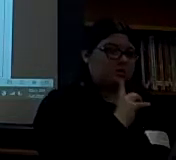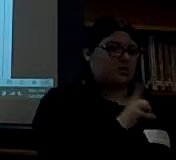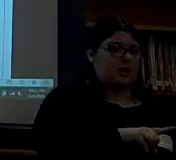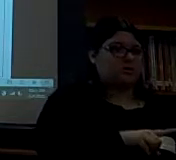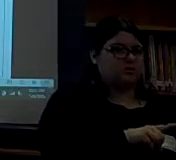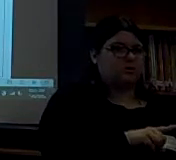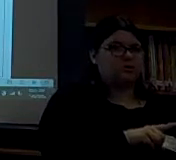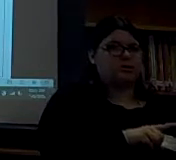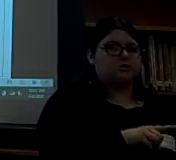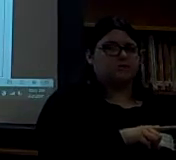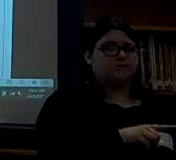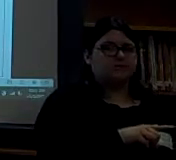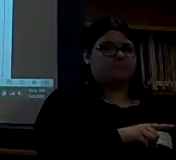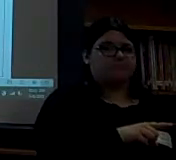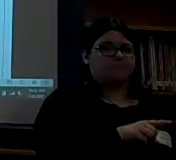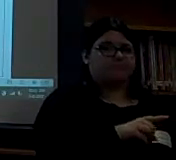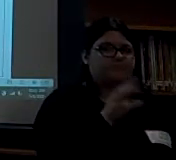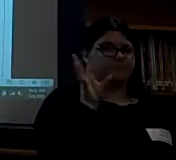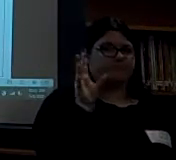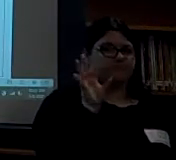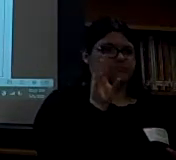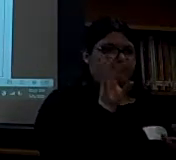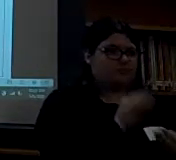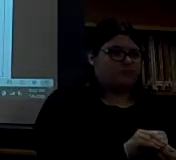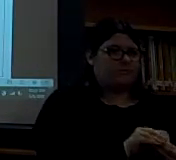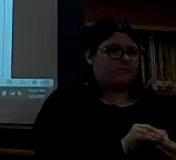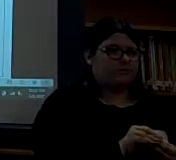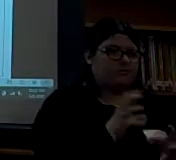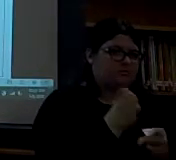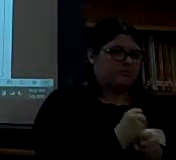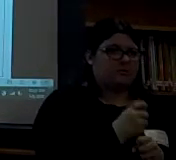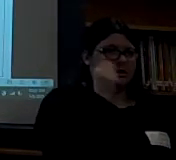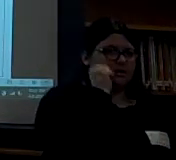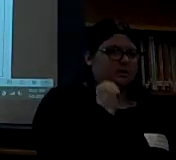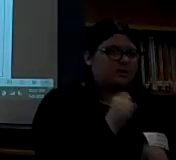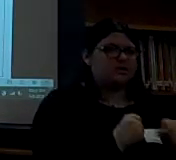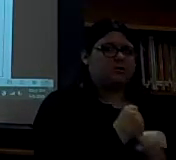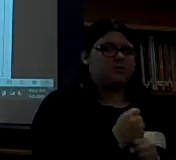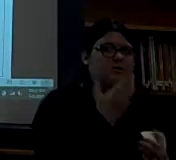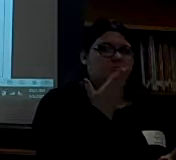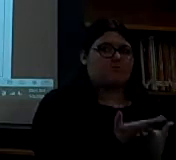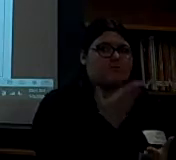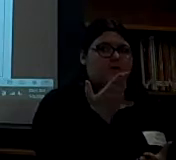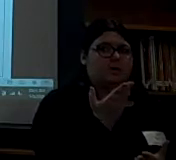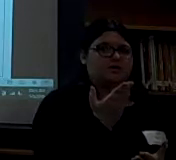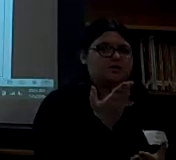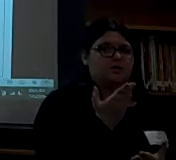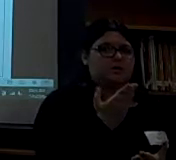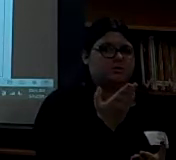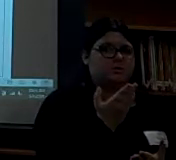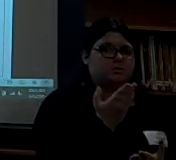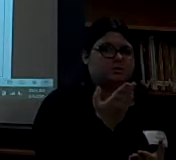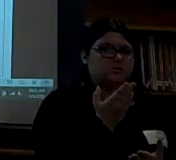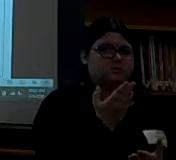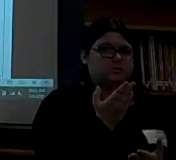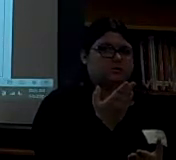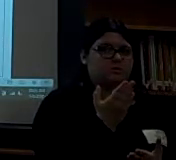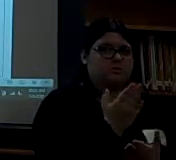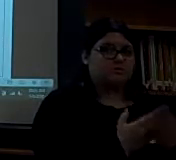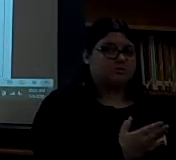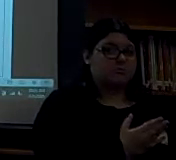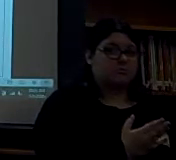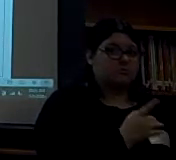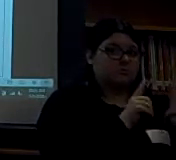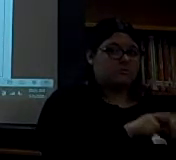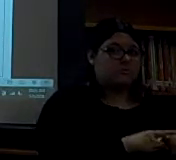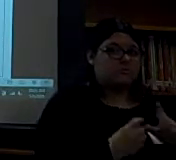reactions is compounded in teenage years by the fact that partly due to the growth